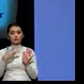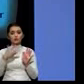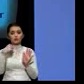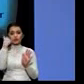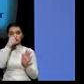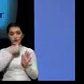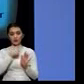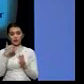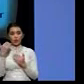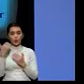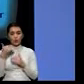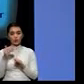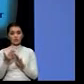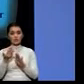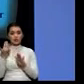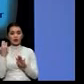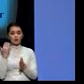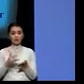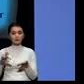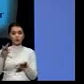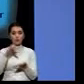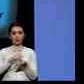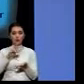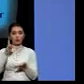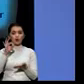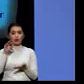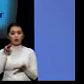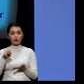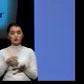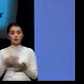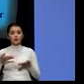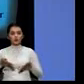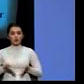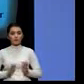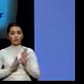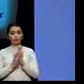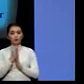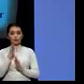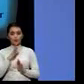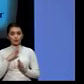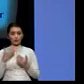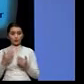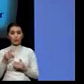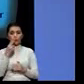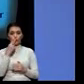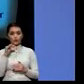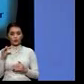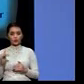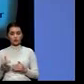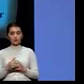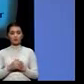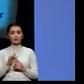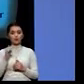973 yili Xorazmning qadimgi poytaxti Kot shahrida tavallud topdi. U yoshlik